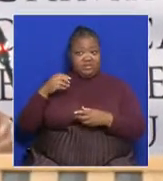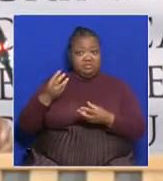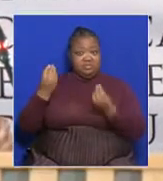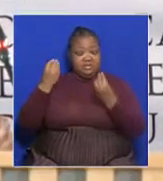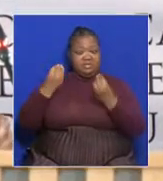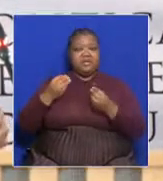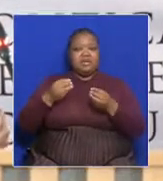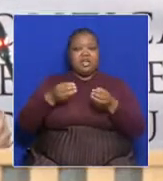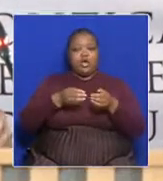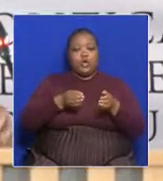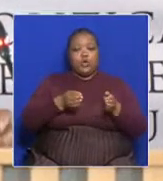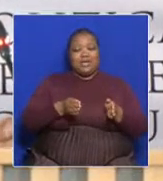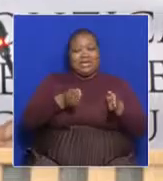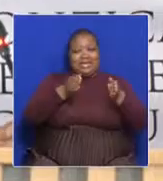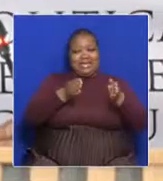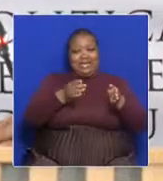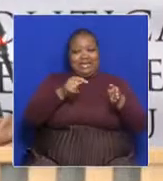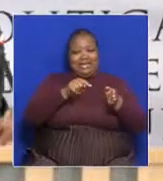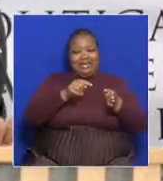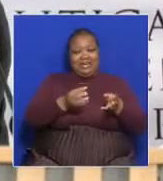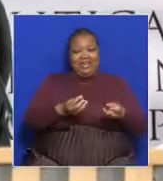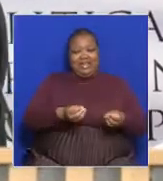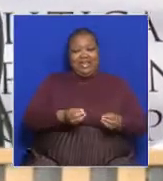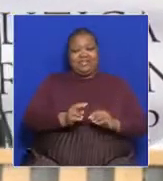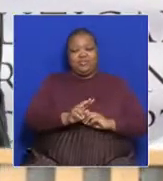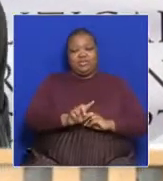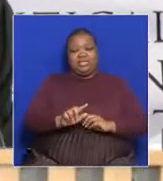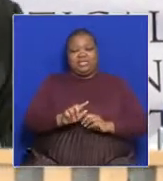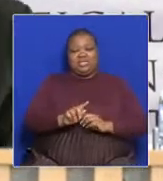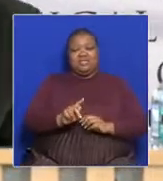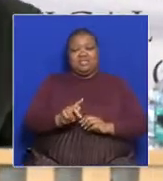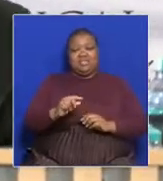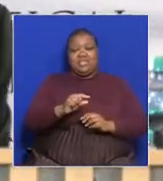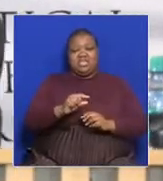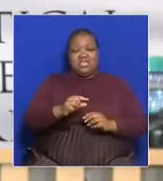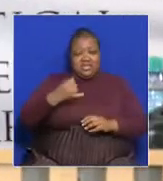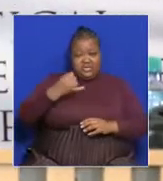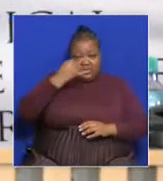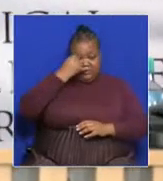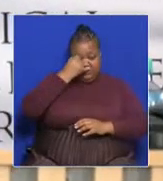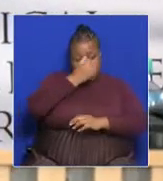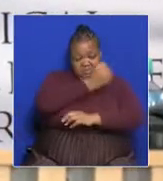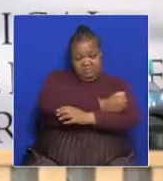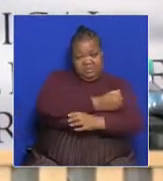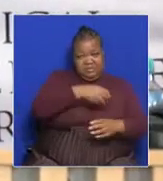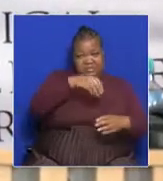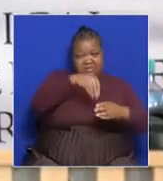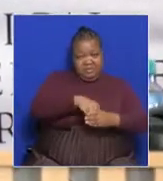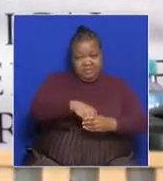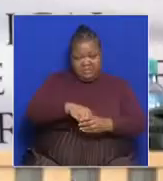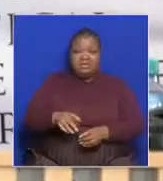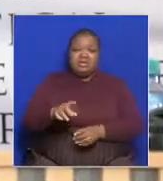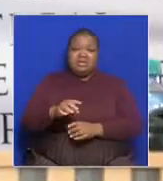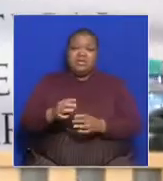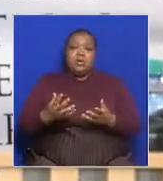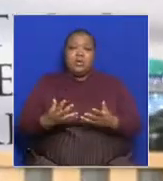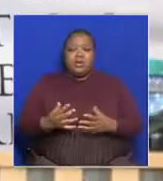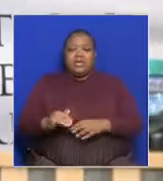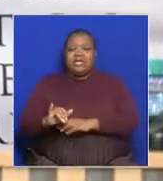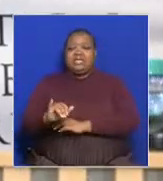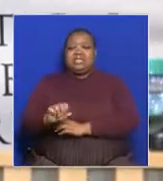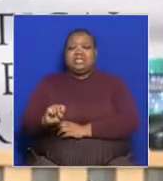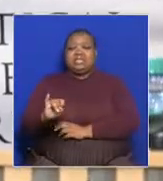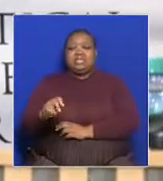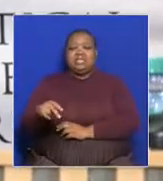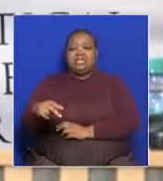containing approximately 27 kilograms of drugs, cocaine, which was kept at Isipingo CHC warehouse, destined to